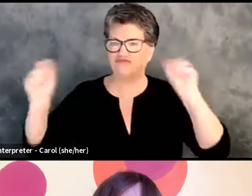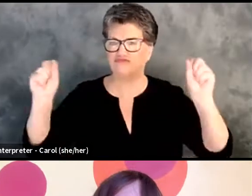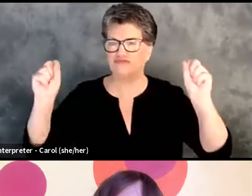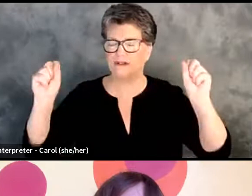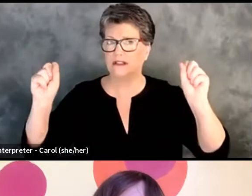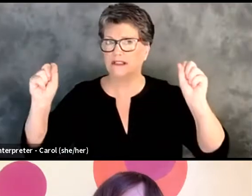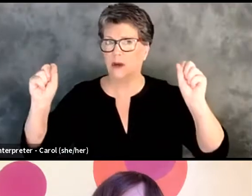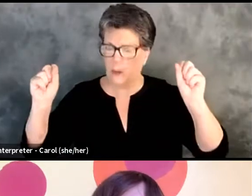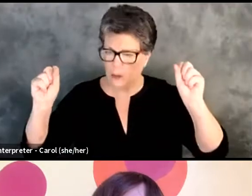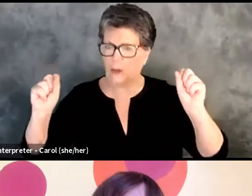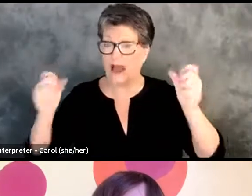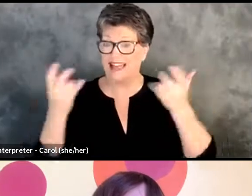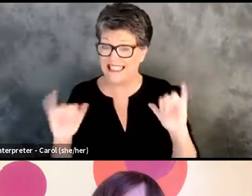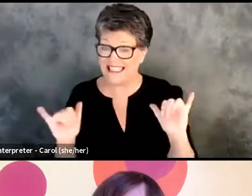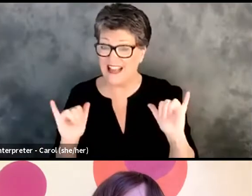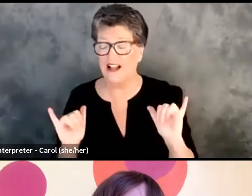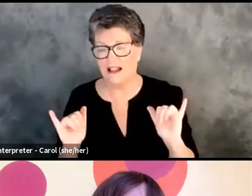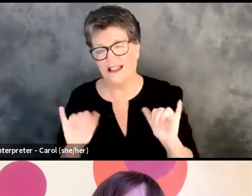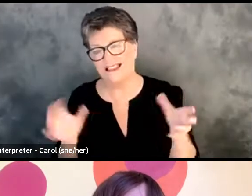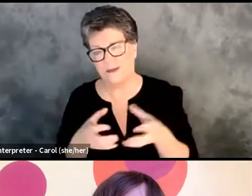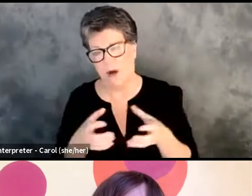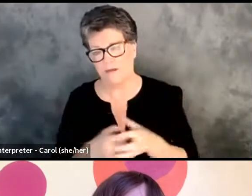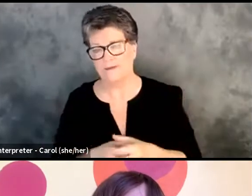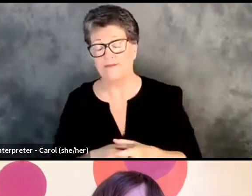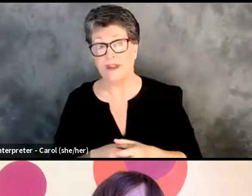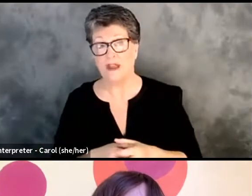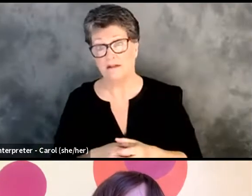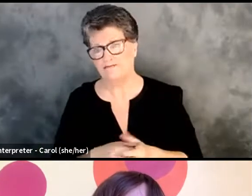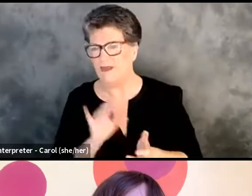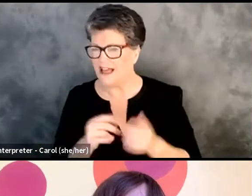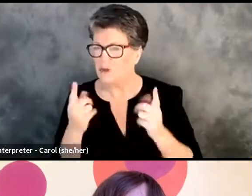should be. But that's really gradually what happened.